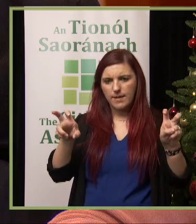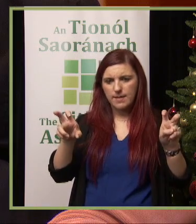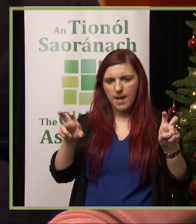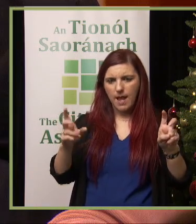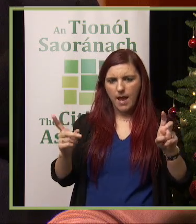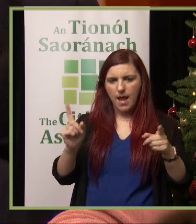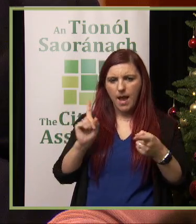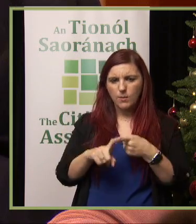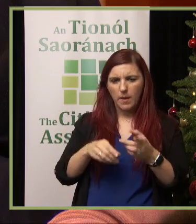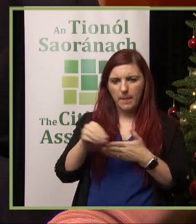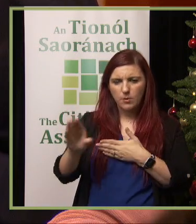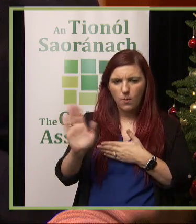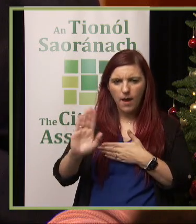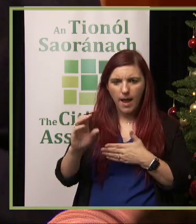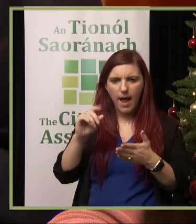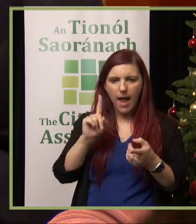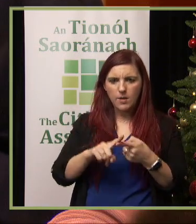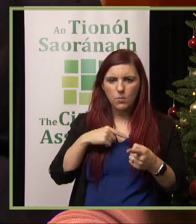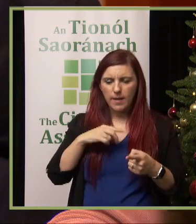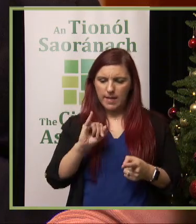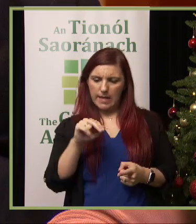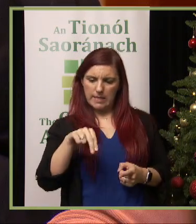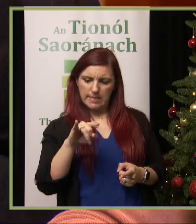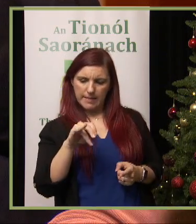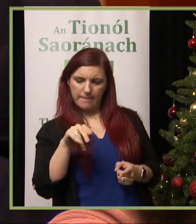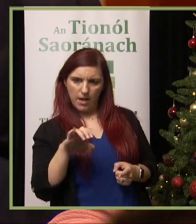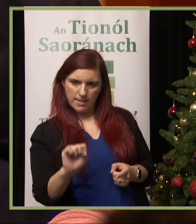paid" to be changed to "and be incentivized."